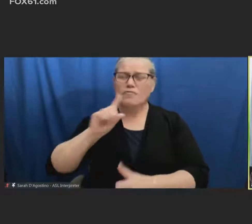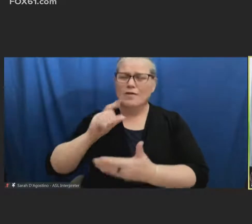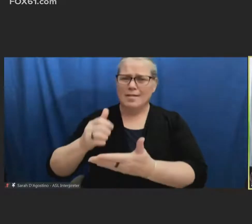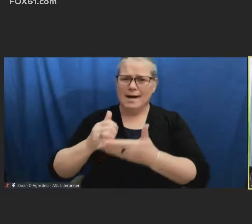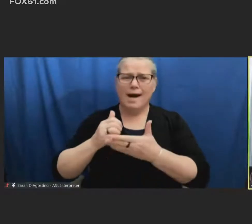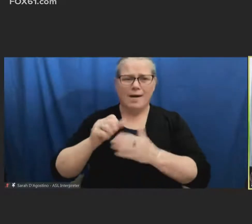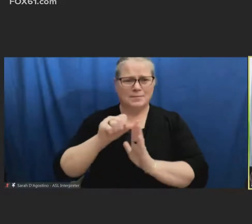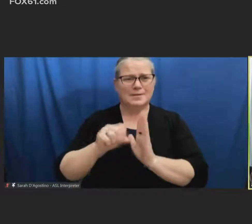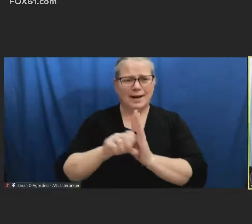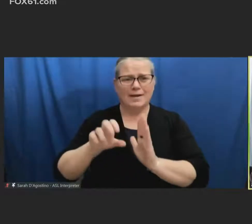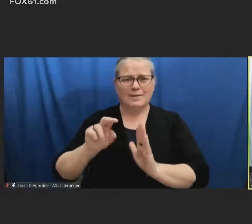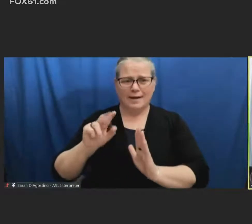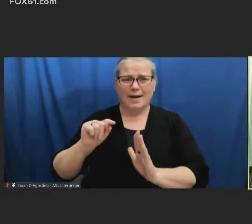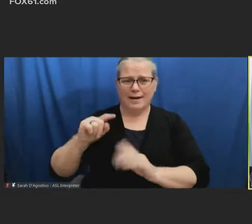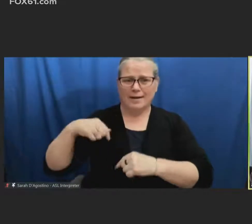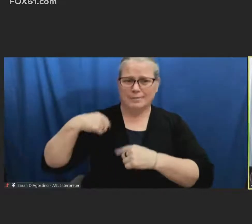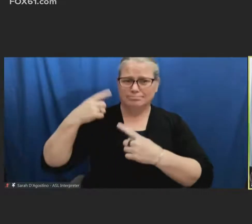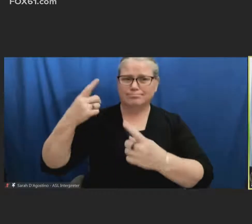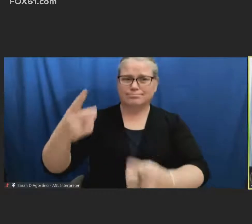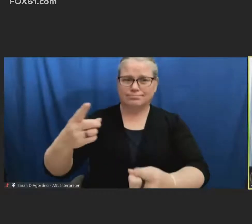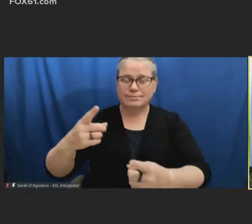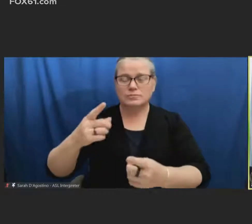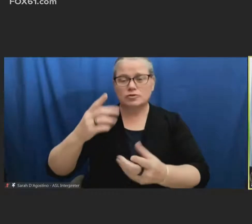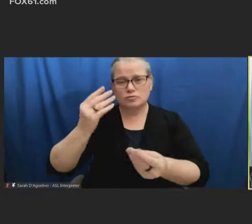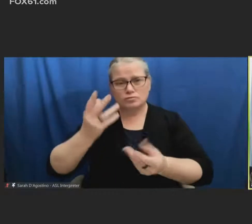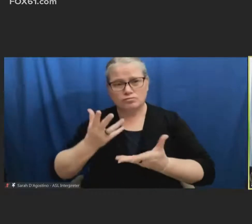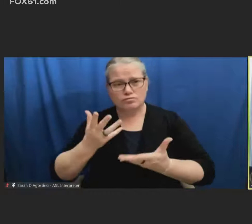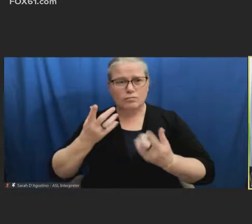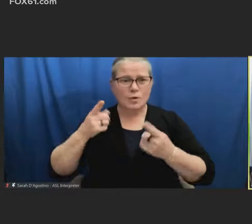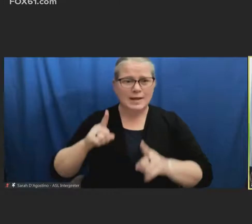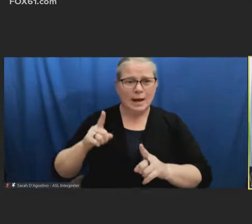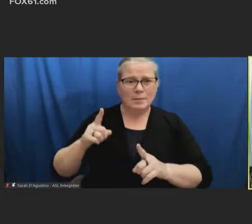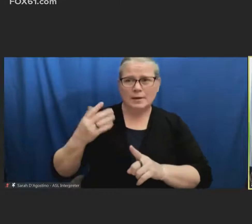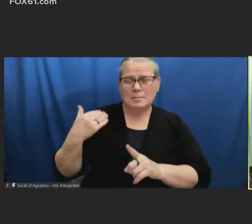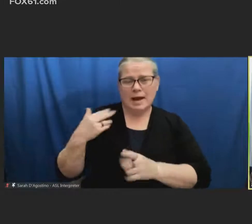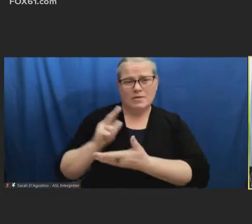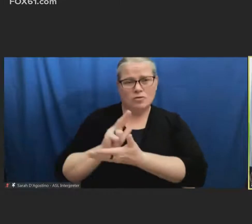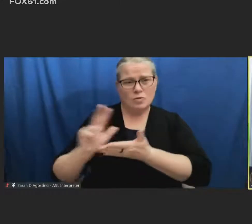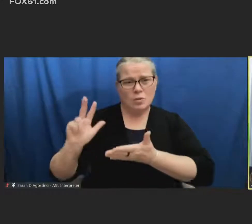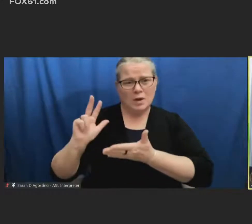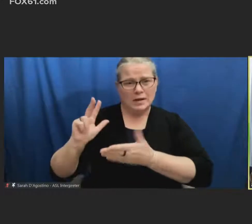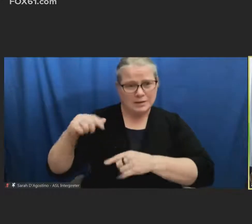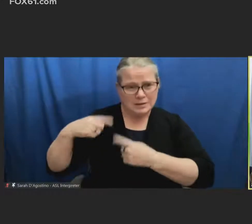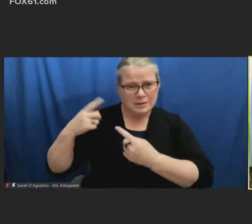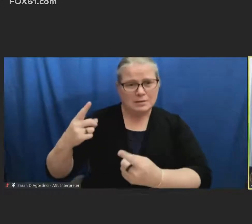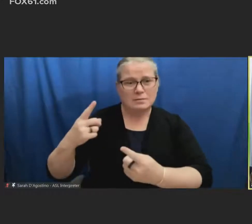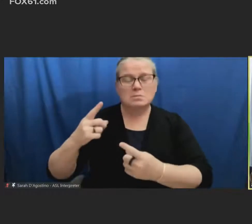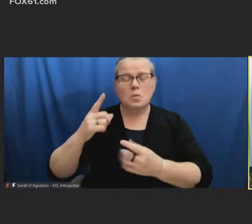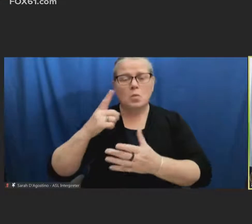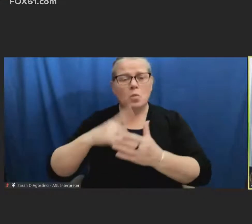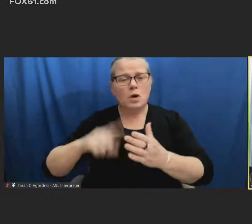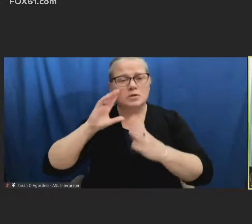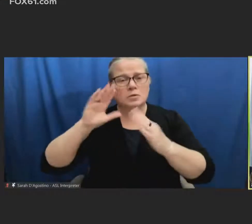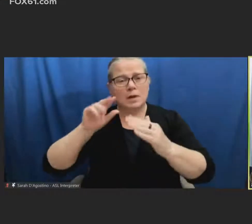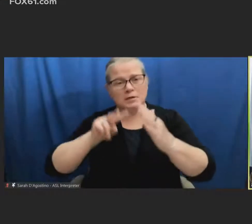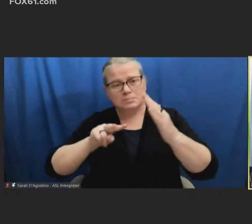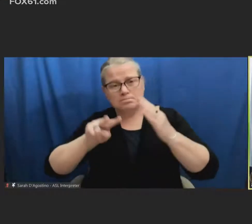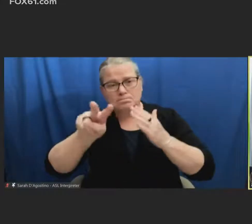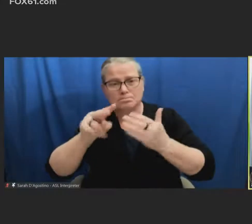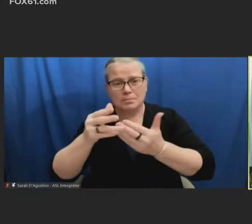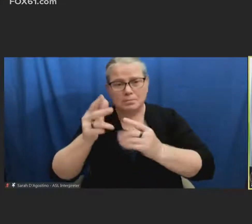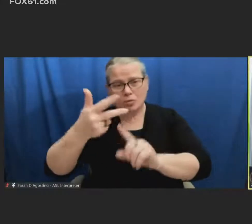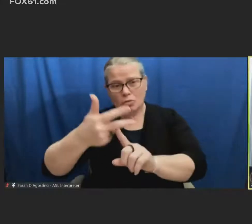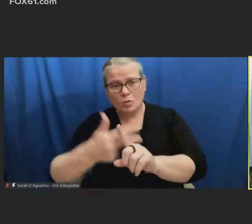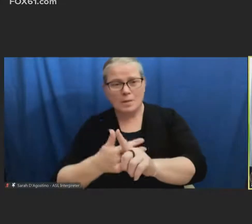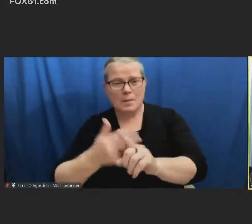bit of a look about what has happened over the last 3 weeks and a little bit of what we might be able to expect for the next 3 months and beyond.